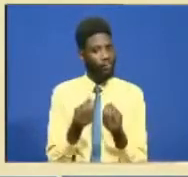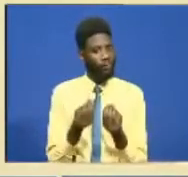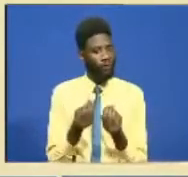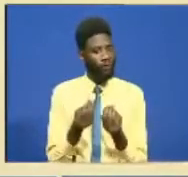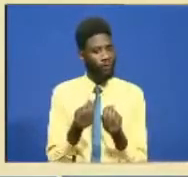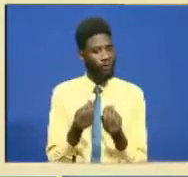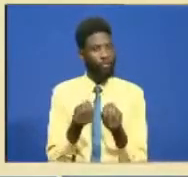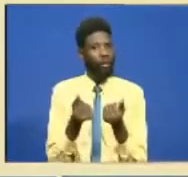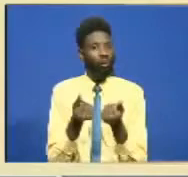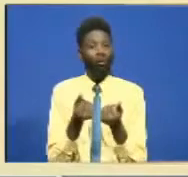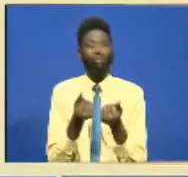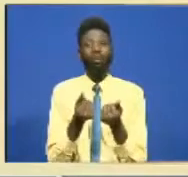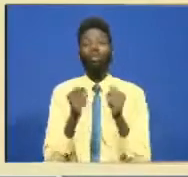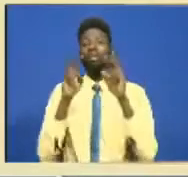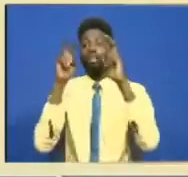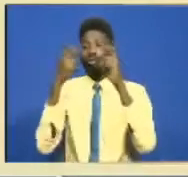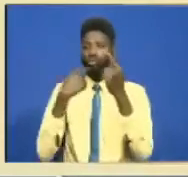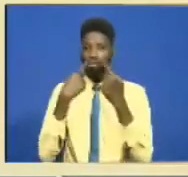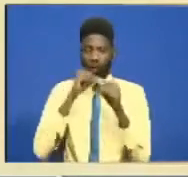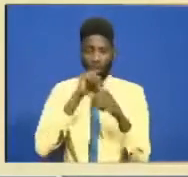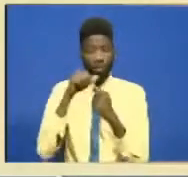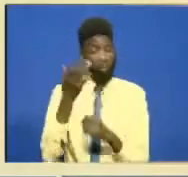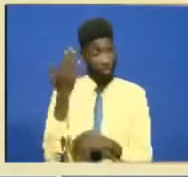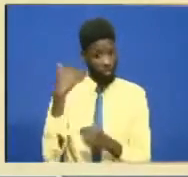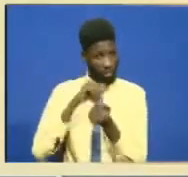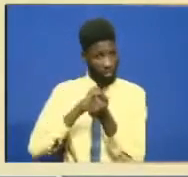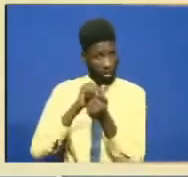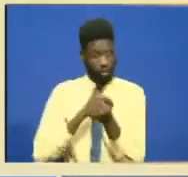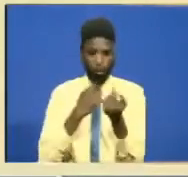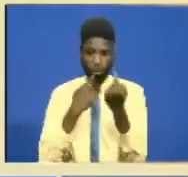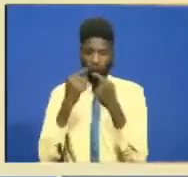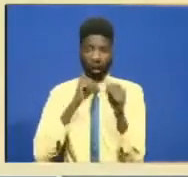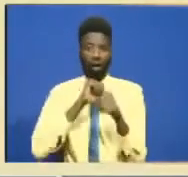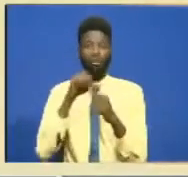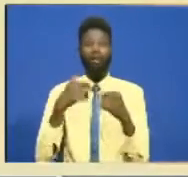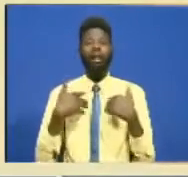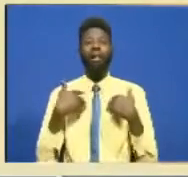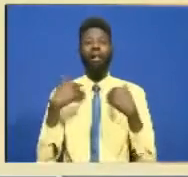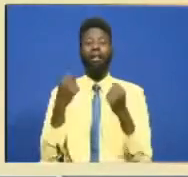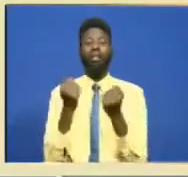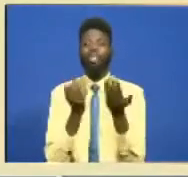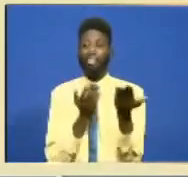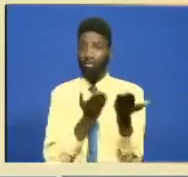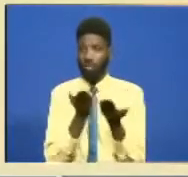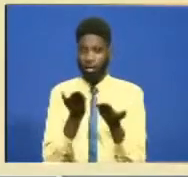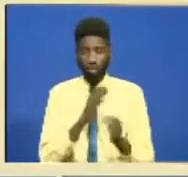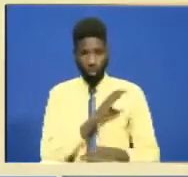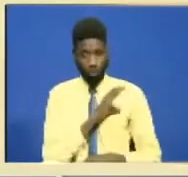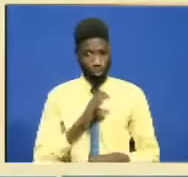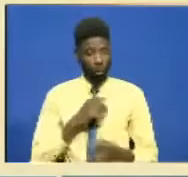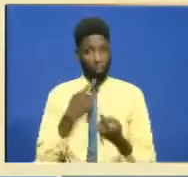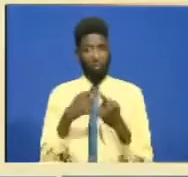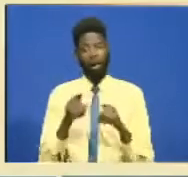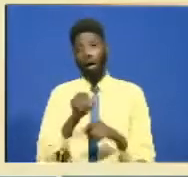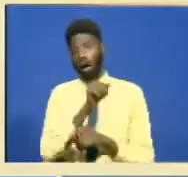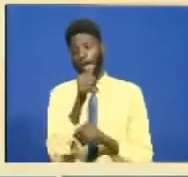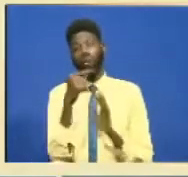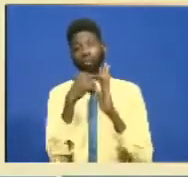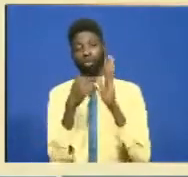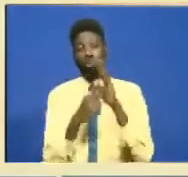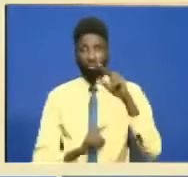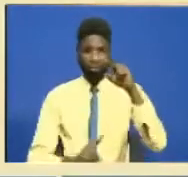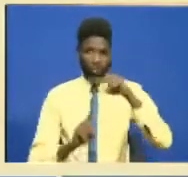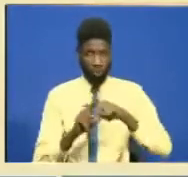they are talking about. On Friday, we had them talking about the Health Service Commission. But again, there are a few issues that they have been raising. Number one